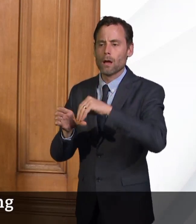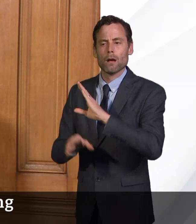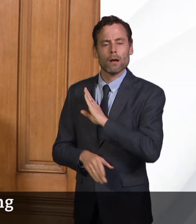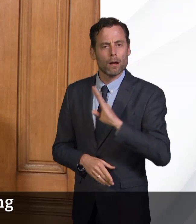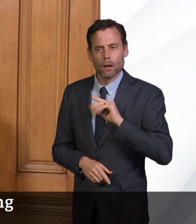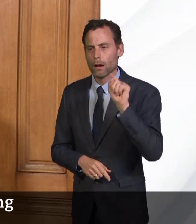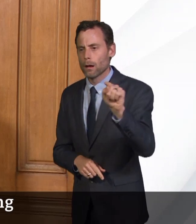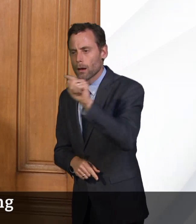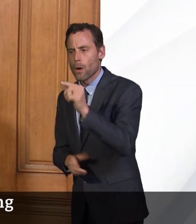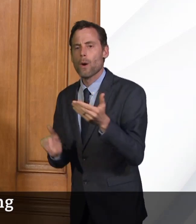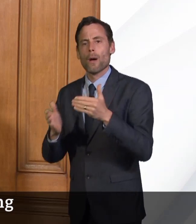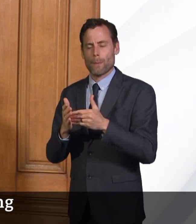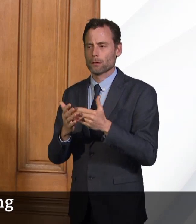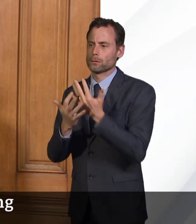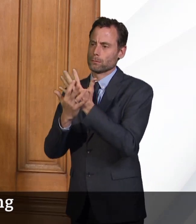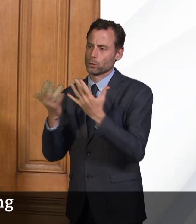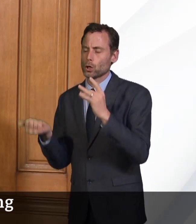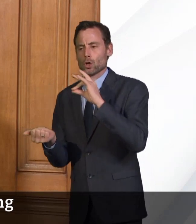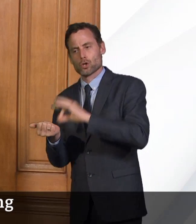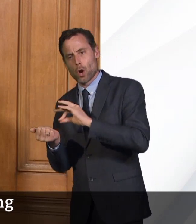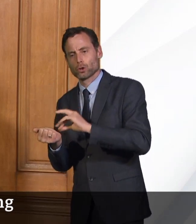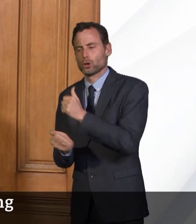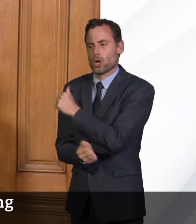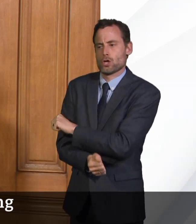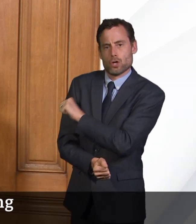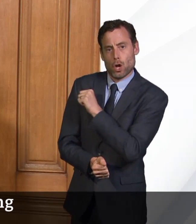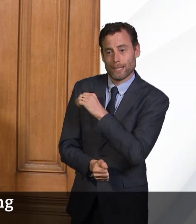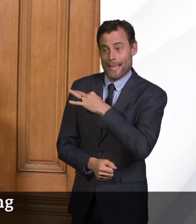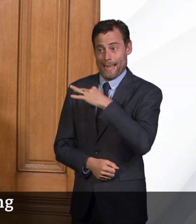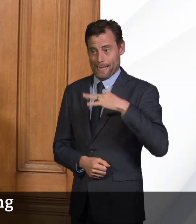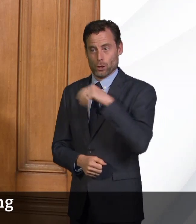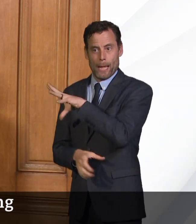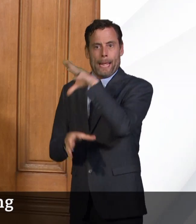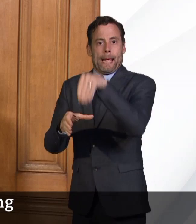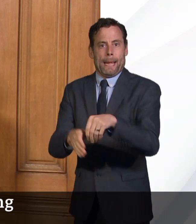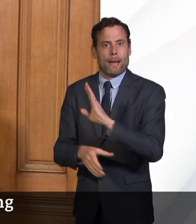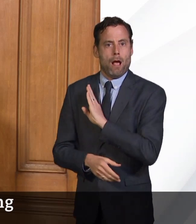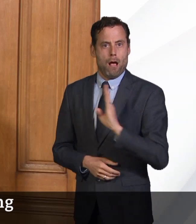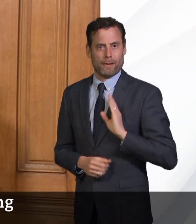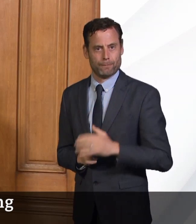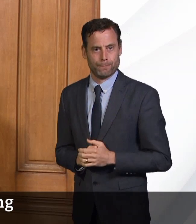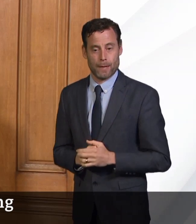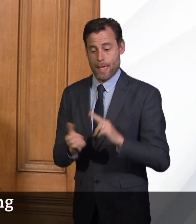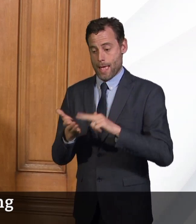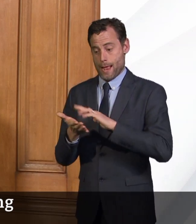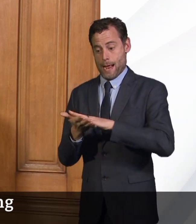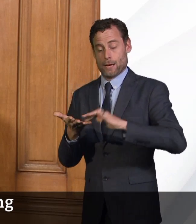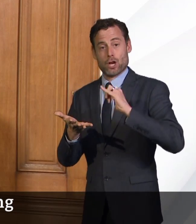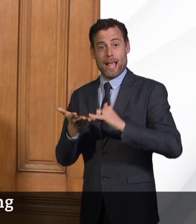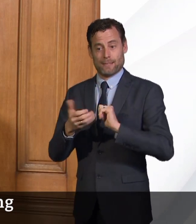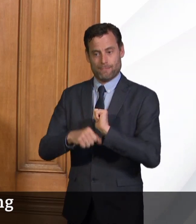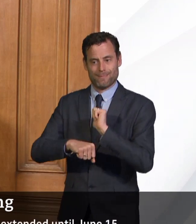the many doctors, nurses and other clinicians who serve in our military. The NHS was founded as part